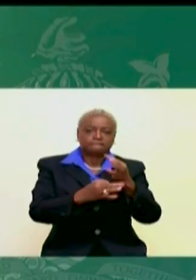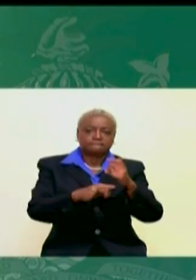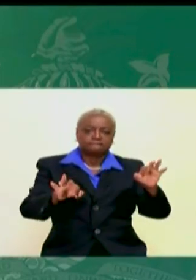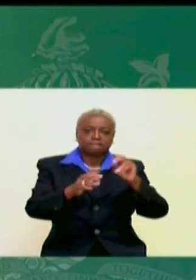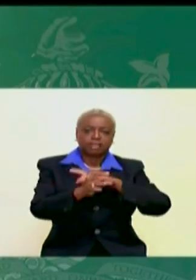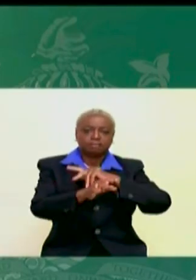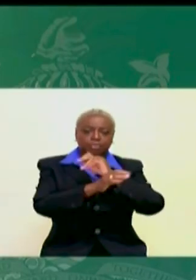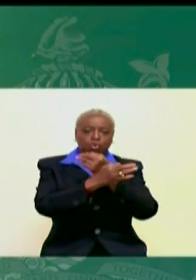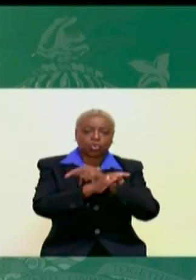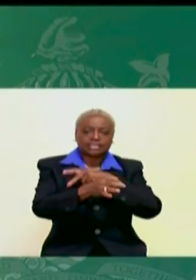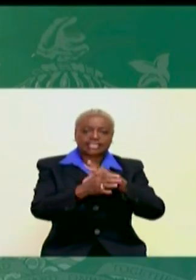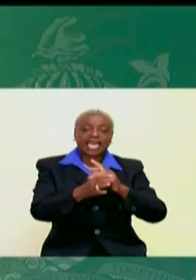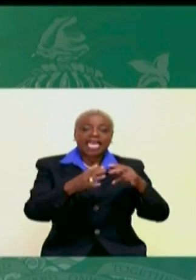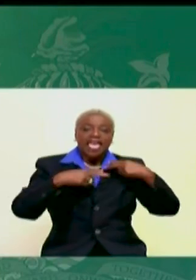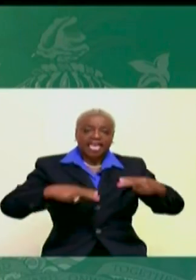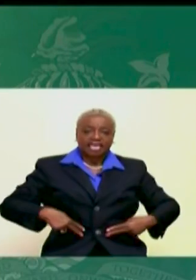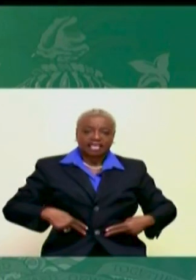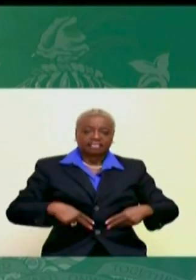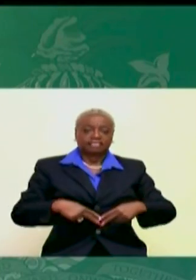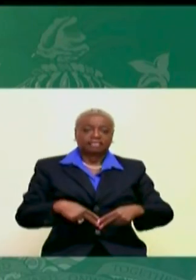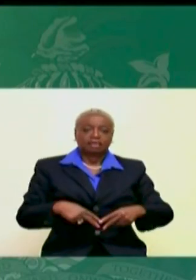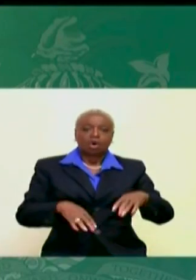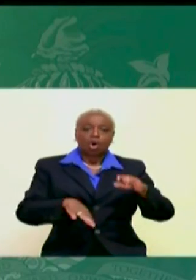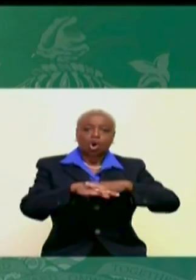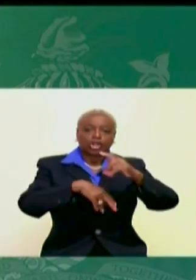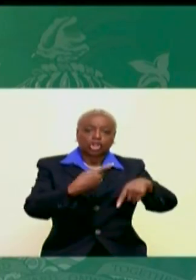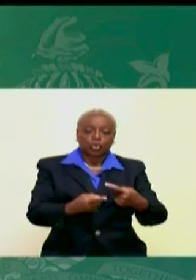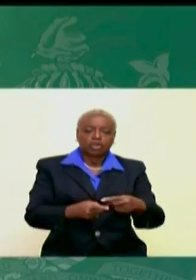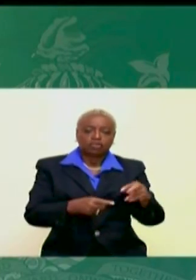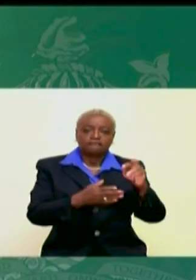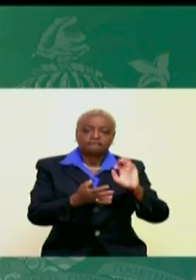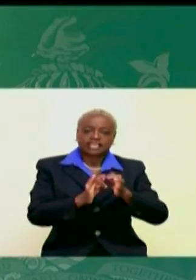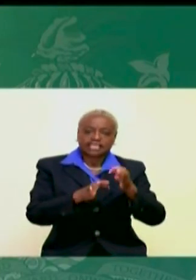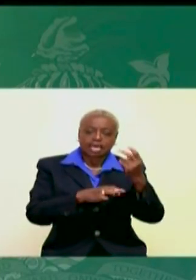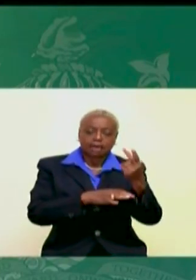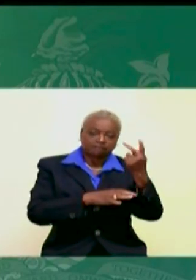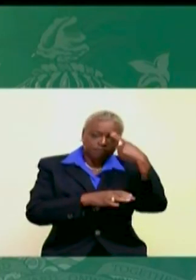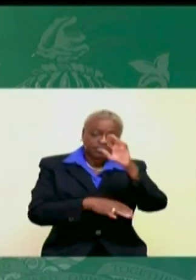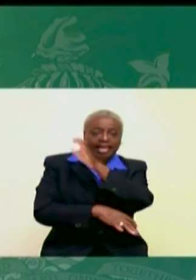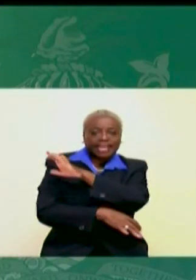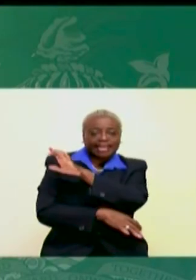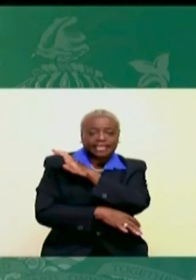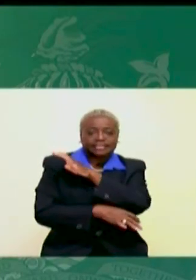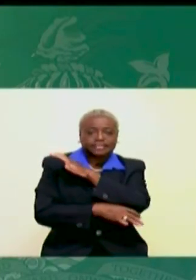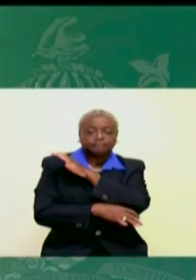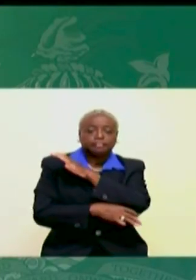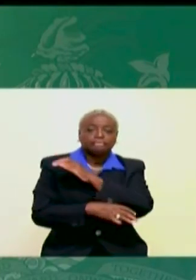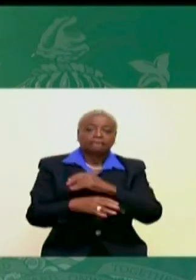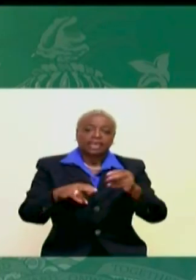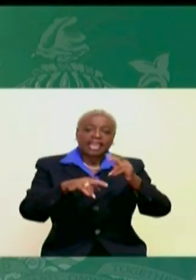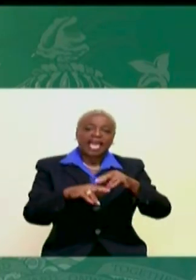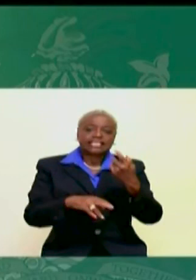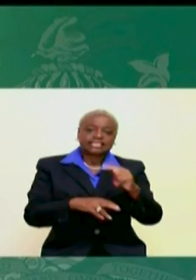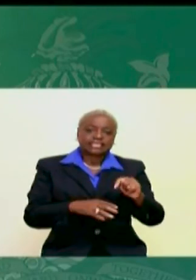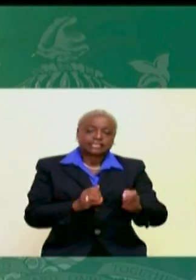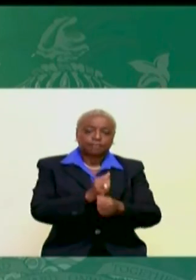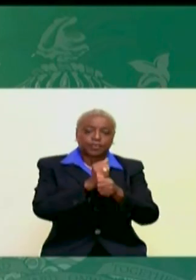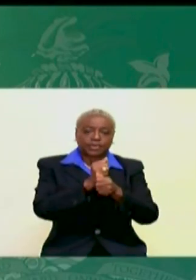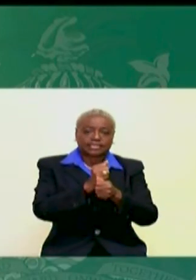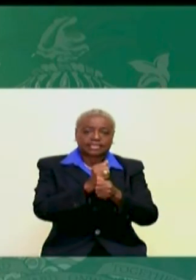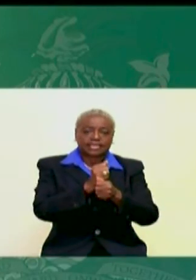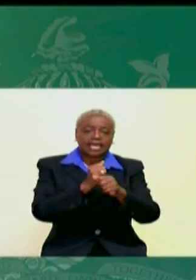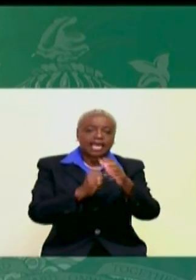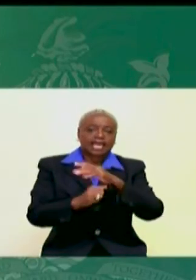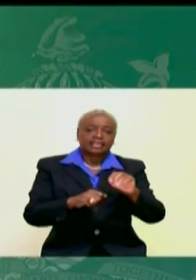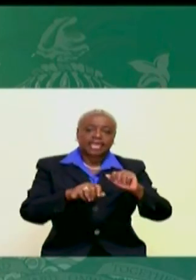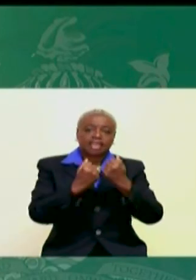Campus, ongoing repairs to public clinics and health facilities, enhanced support and recruitment in the